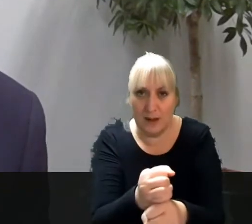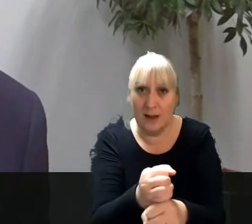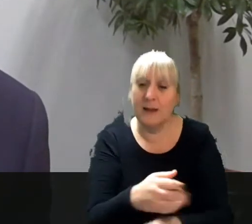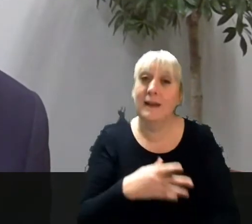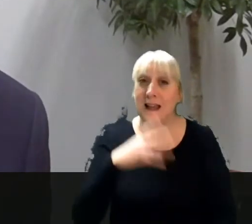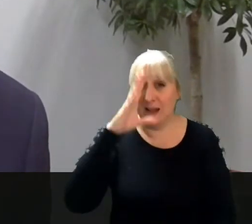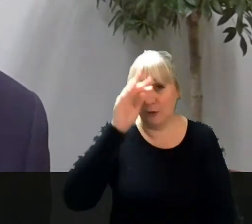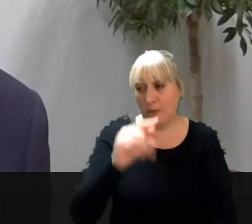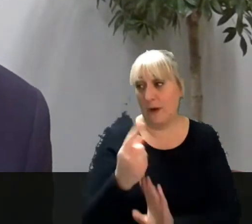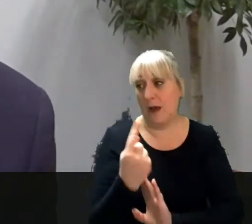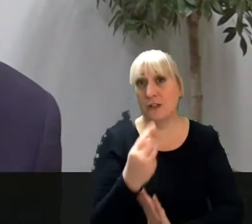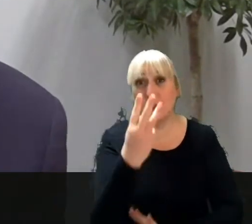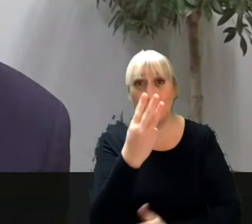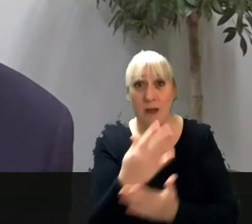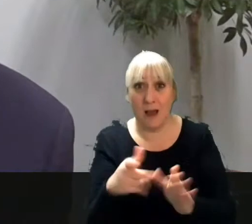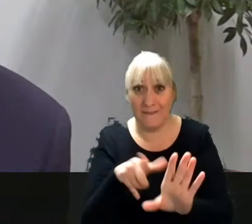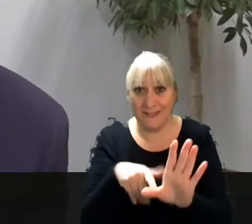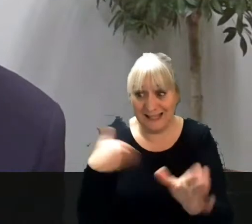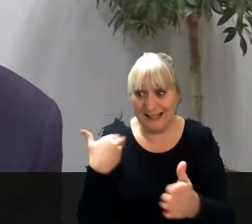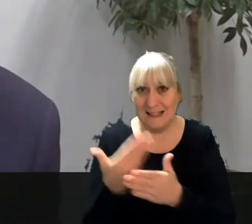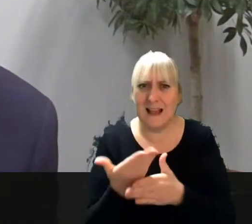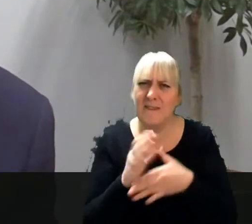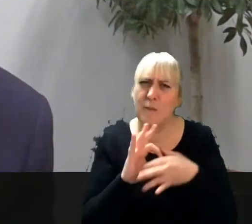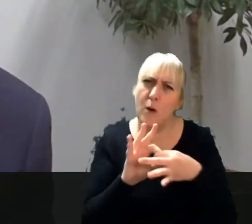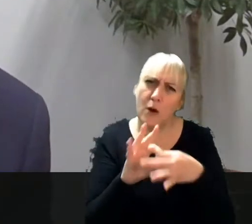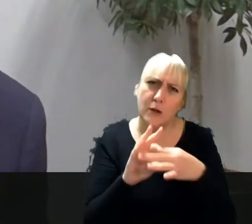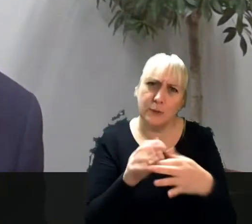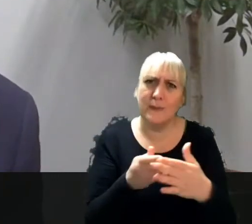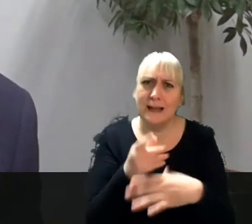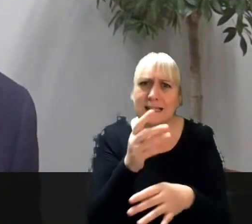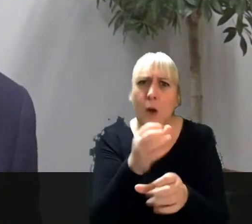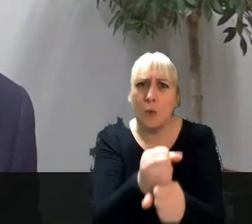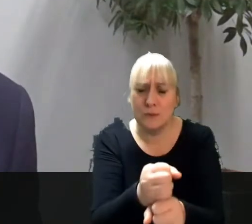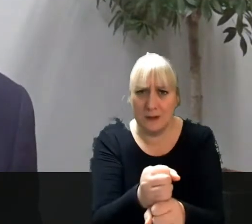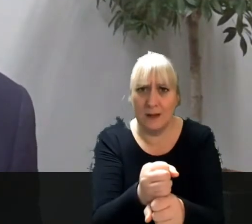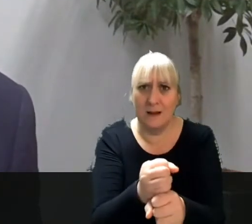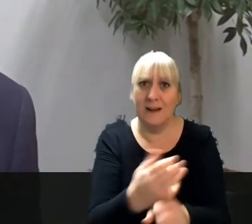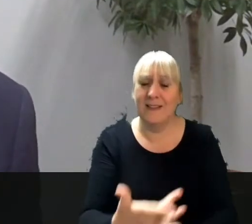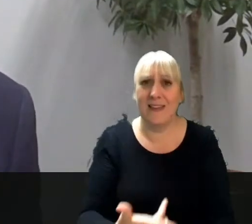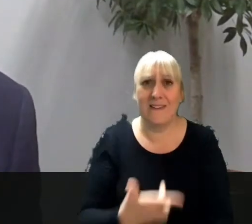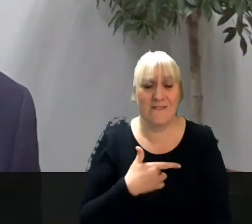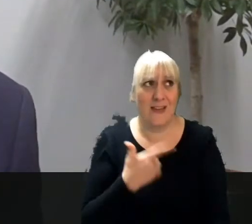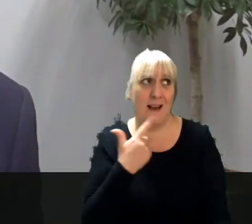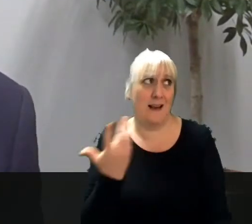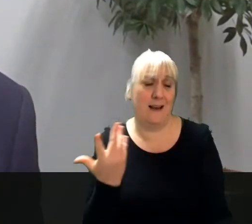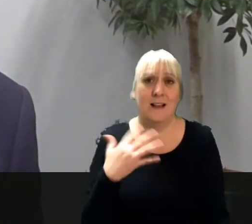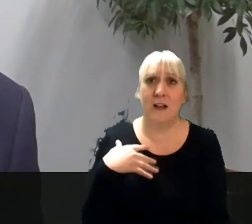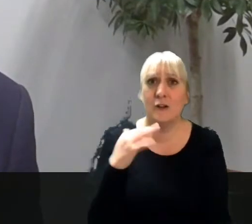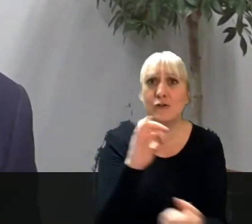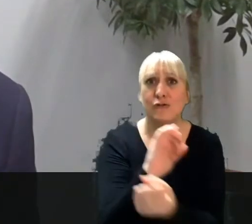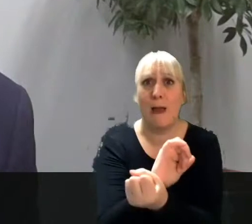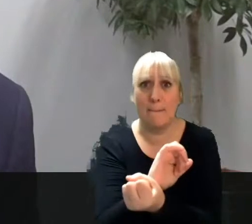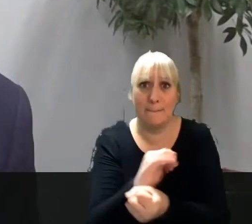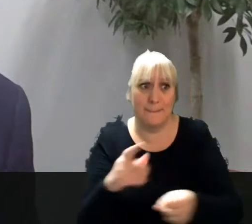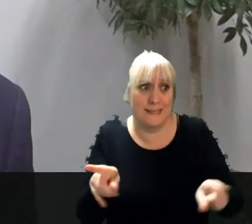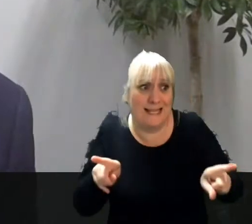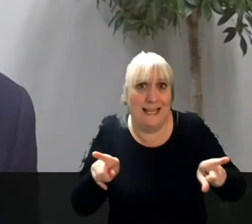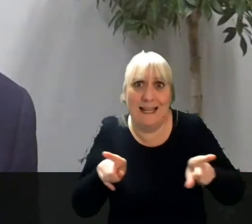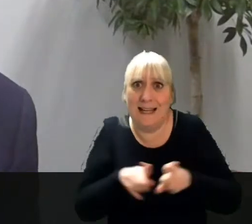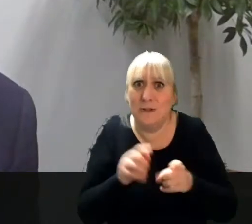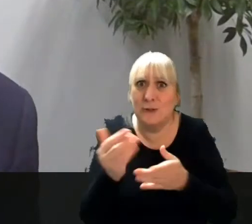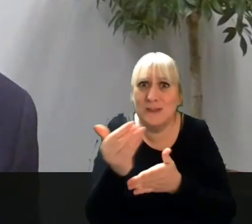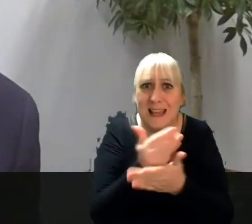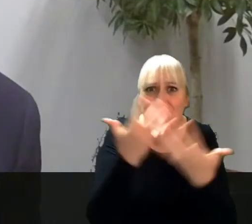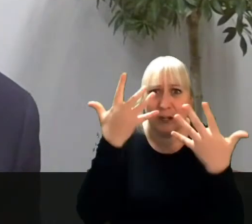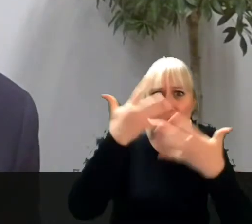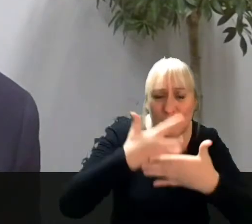years with leaseholders who feel like they've got an albatross around their neck because of the safety concerns around the building they're in. And you're spot